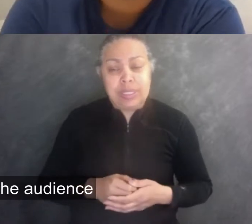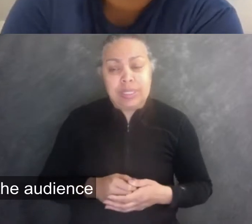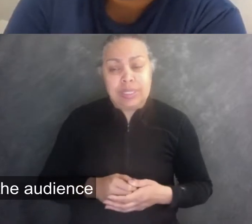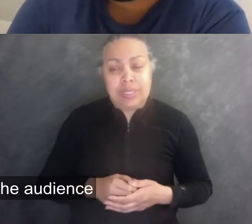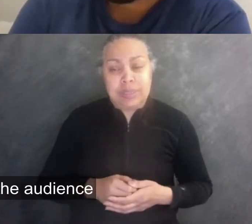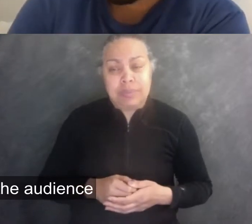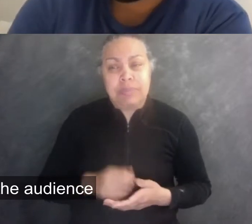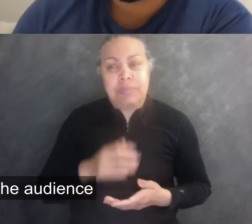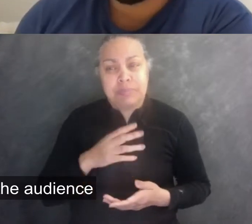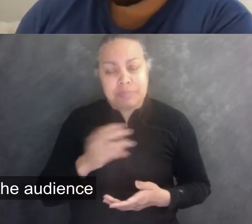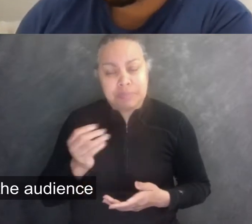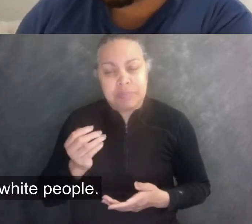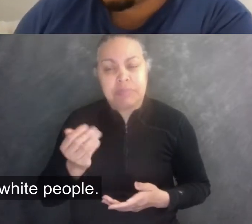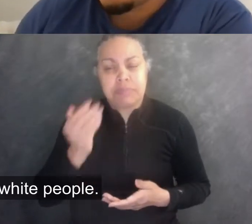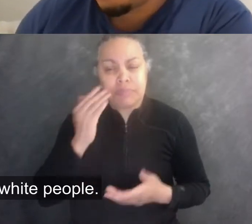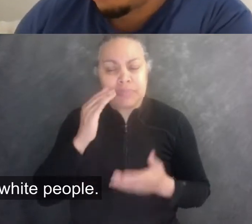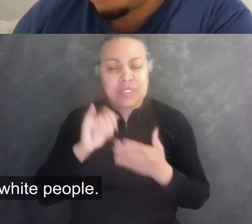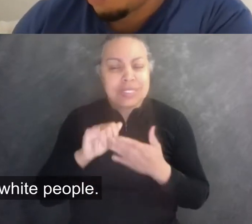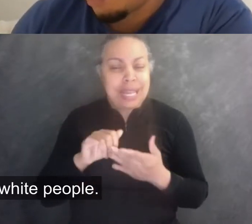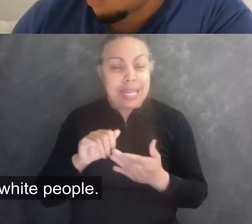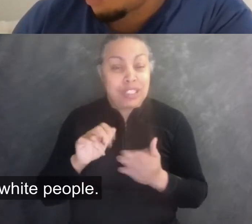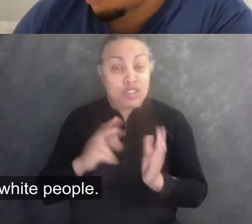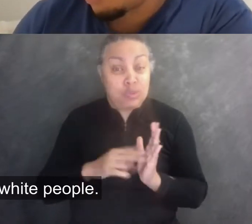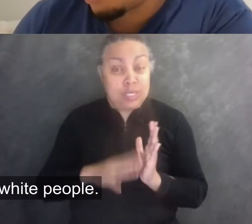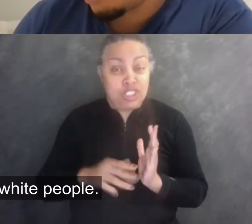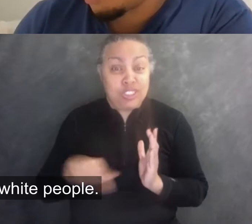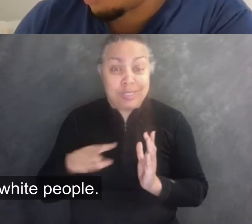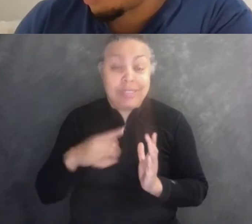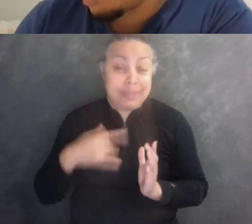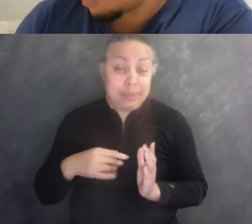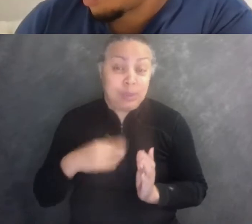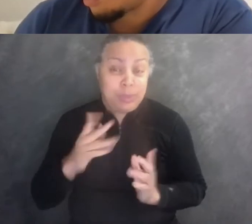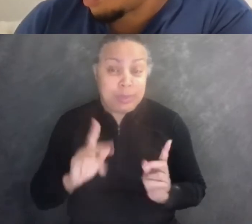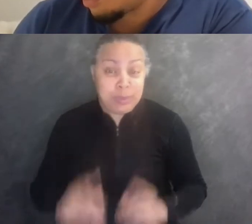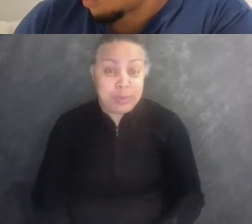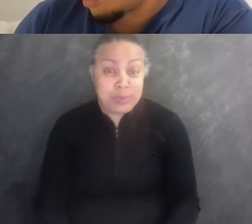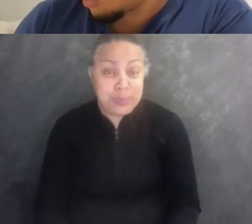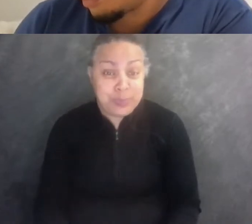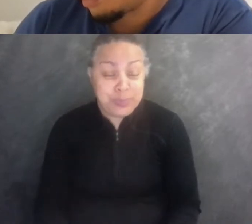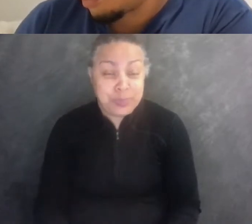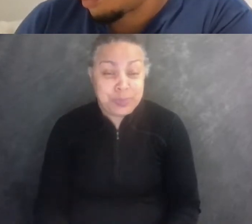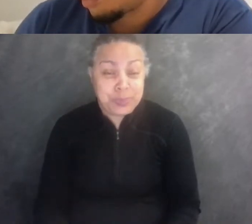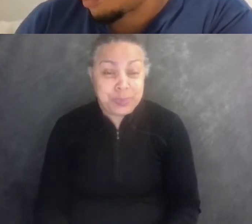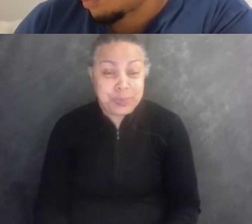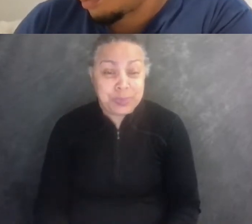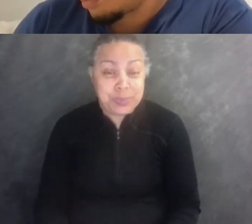I know that the audience for my poems is primarily white people. Mm-hmm.